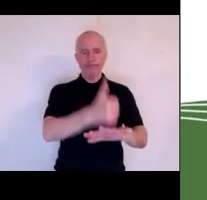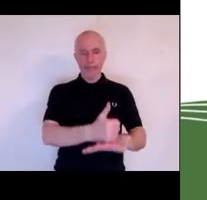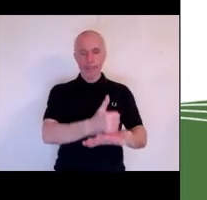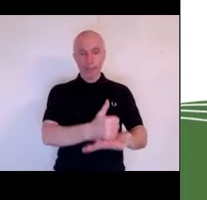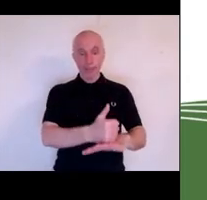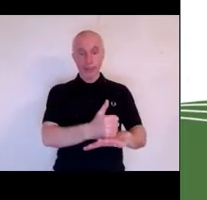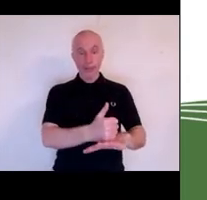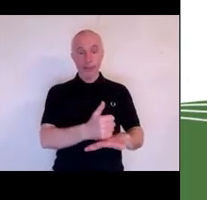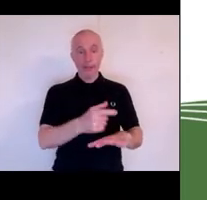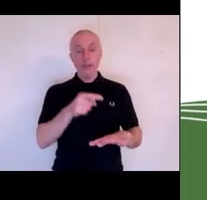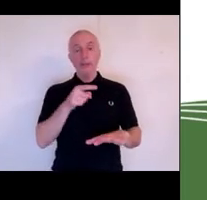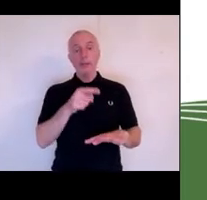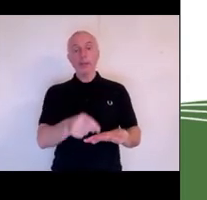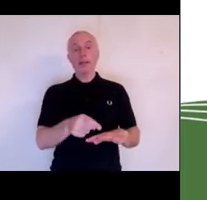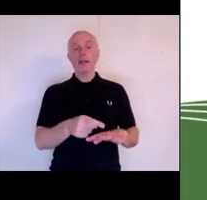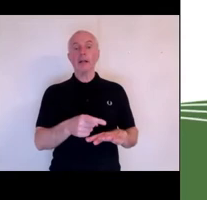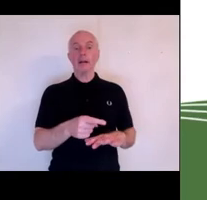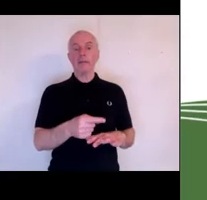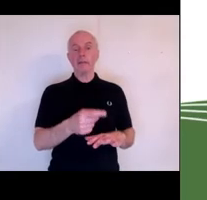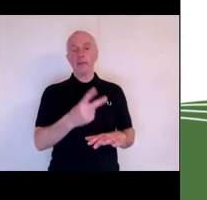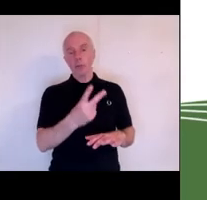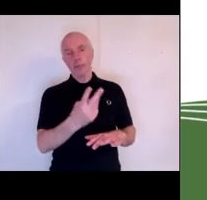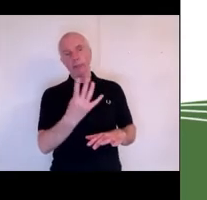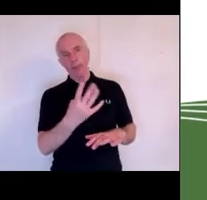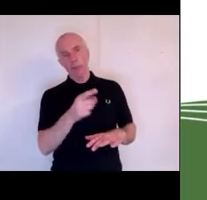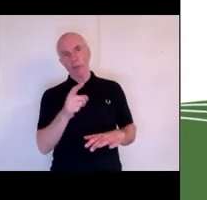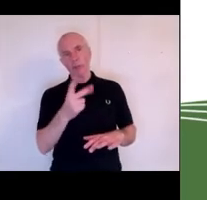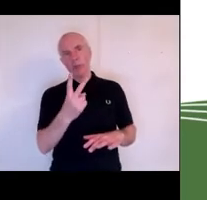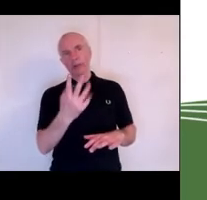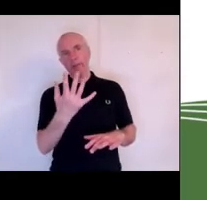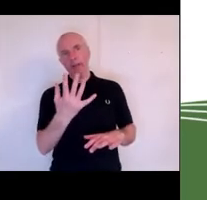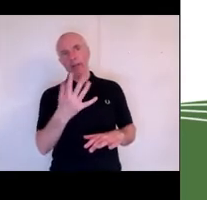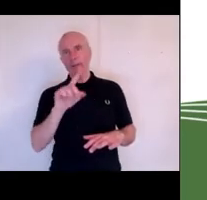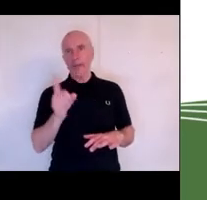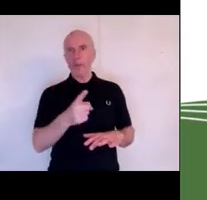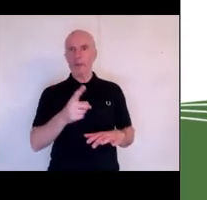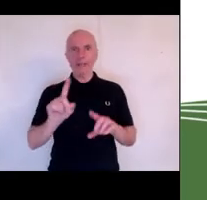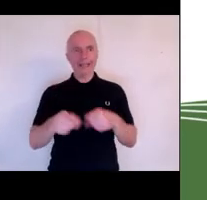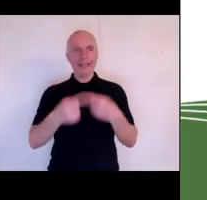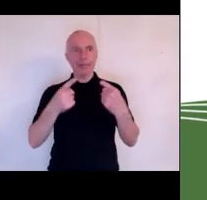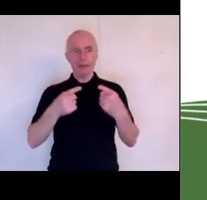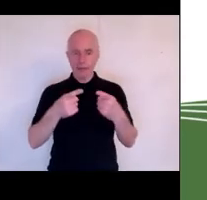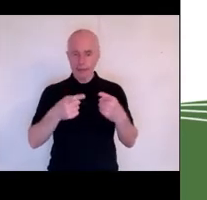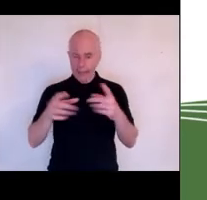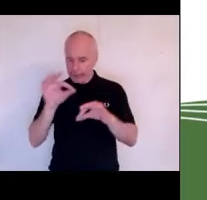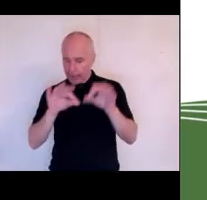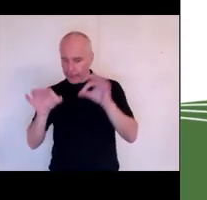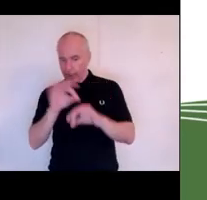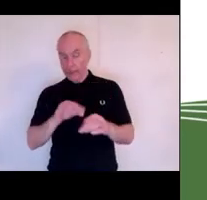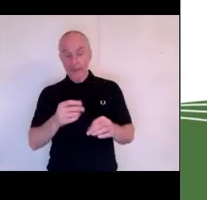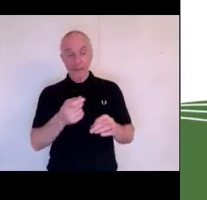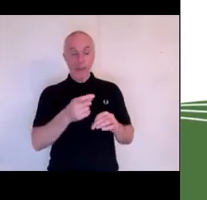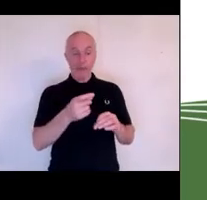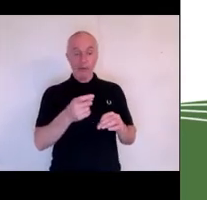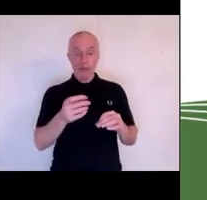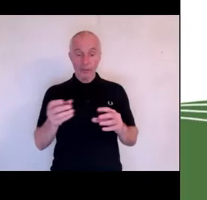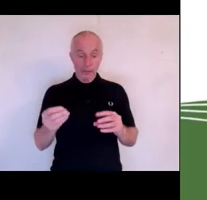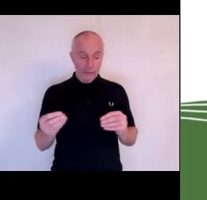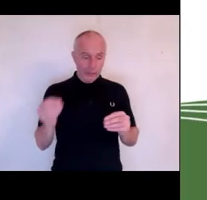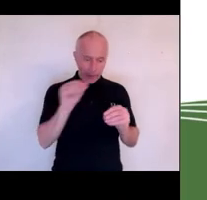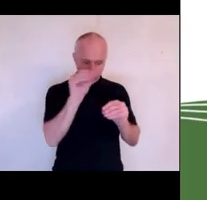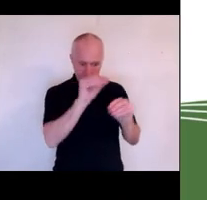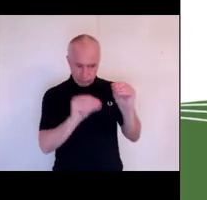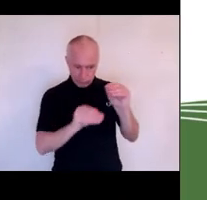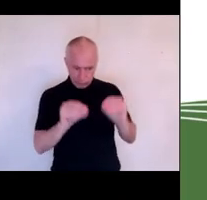ago, which has the 24, 25,000 different experimental runs in it. So we compile it into a big database. And then at the